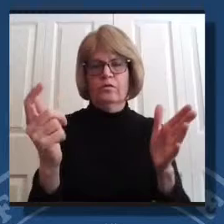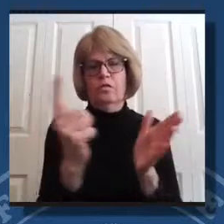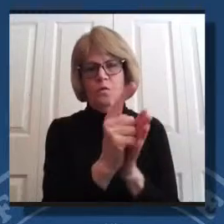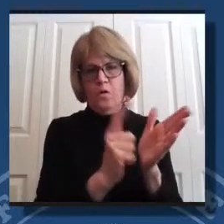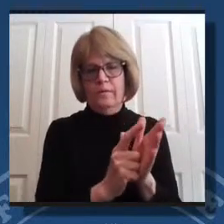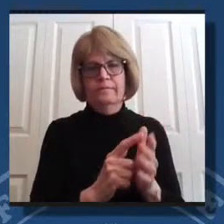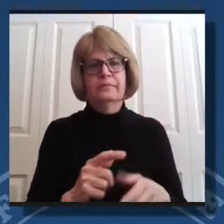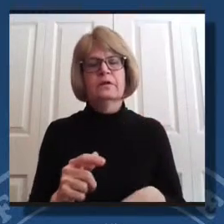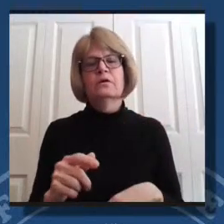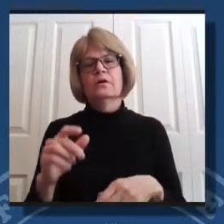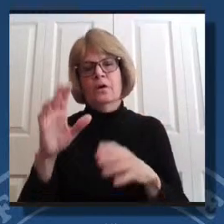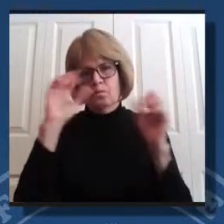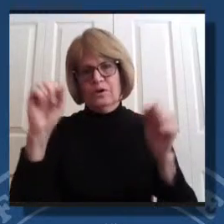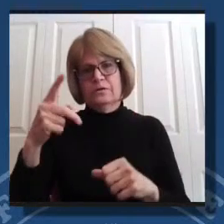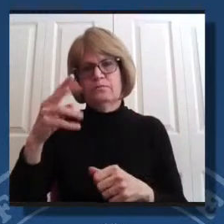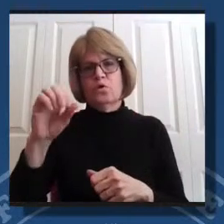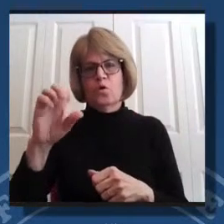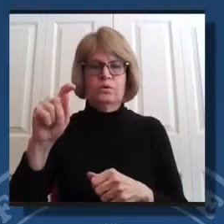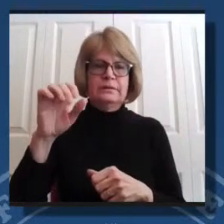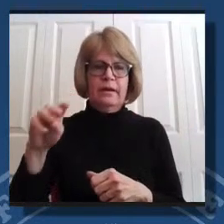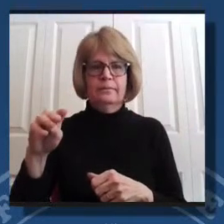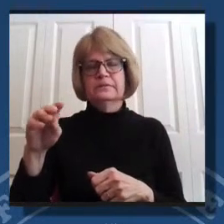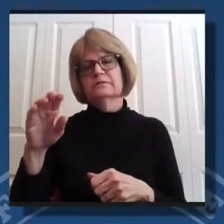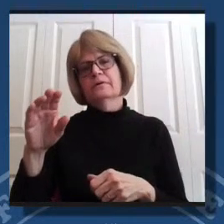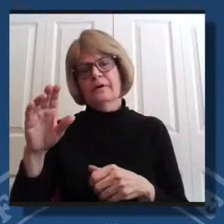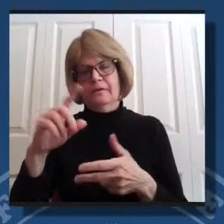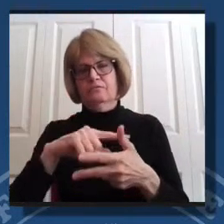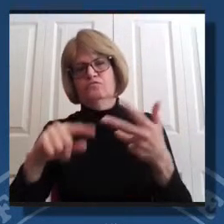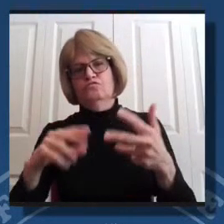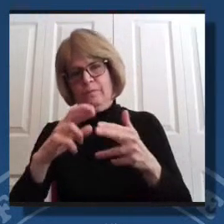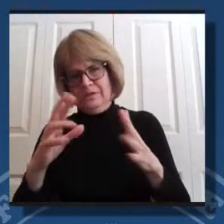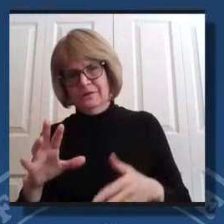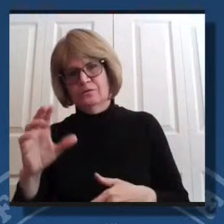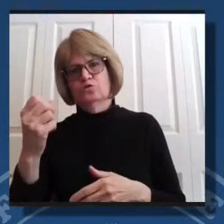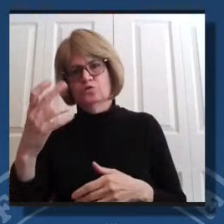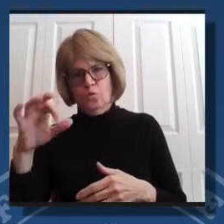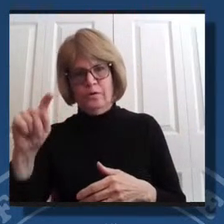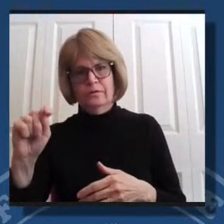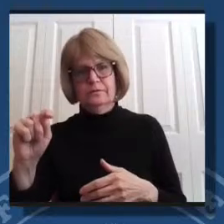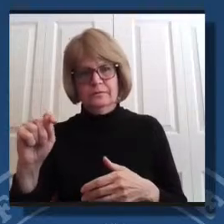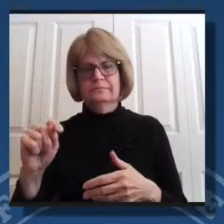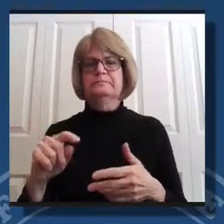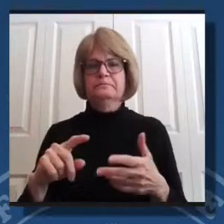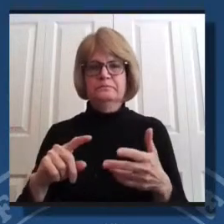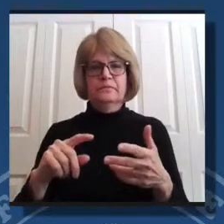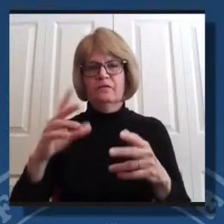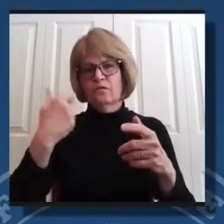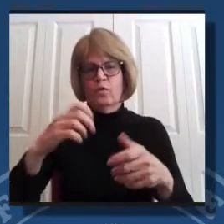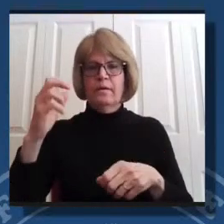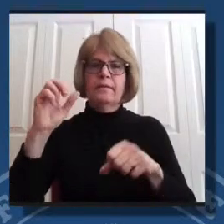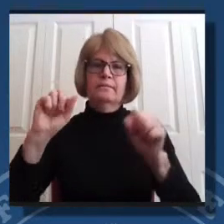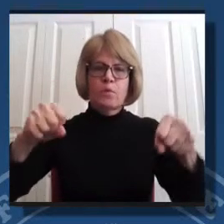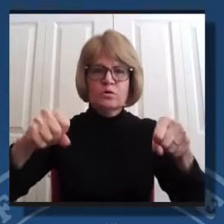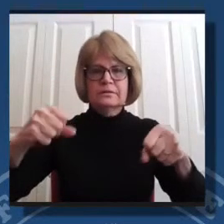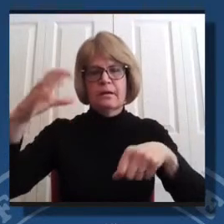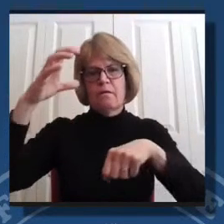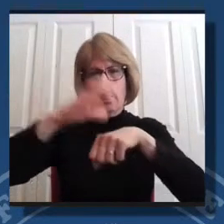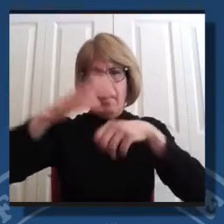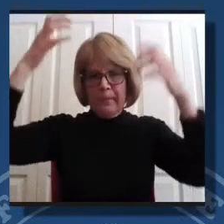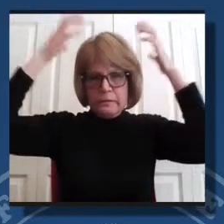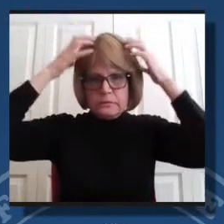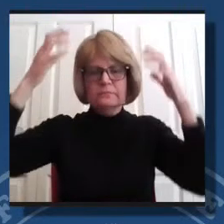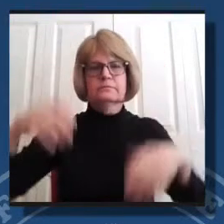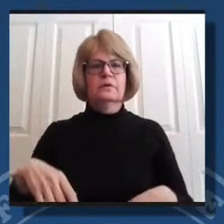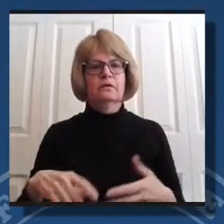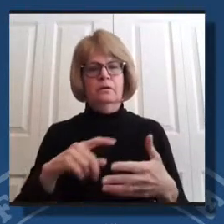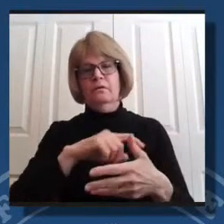Pro Tem Sokola, Representative Lynn, and Representative Short for sponsoring the graduated motorcycle helmet legislation. Senators